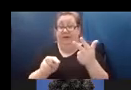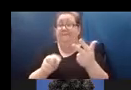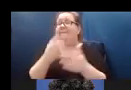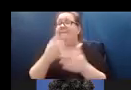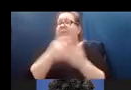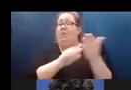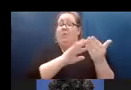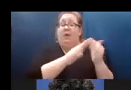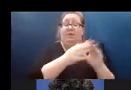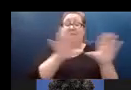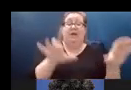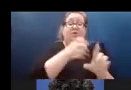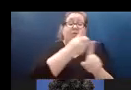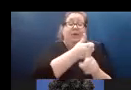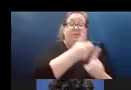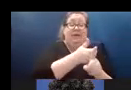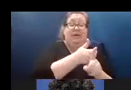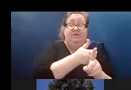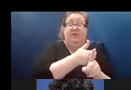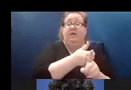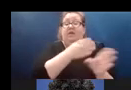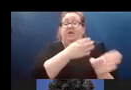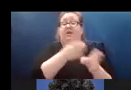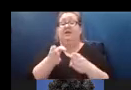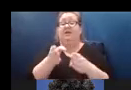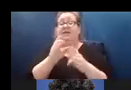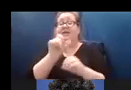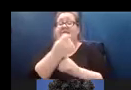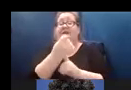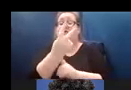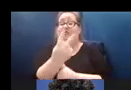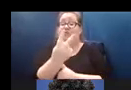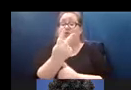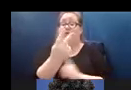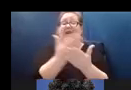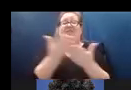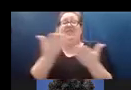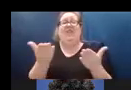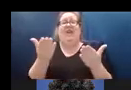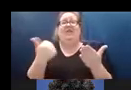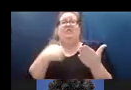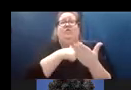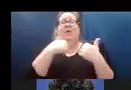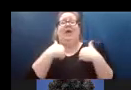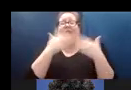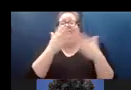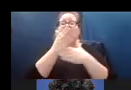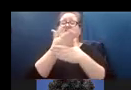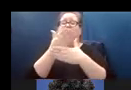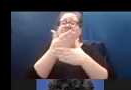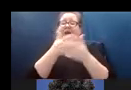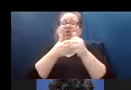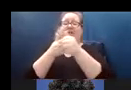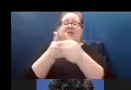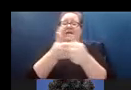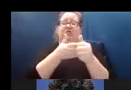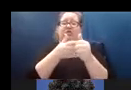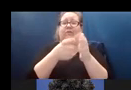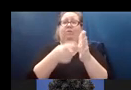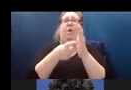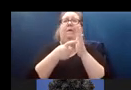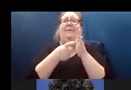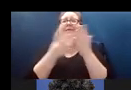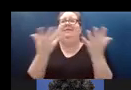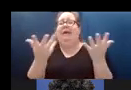themselves? Scenario 2 is what are the kinds of things that we have shared leadership requirements, you know, where